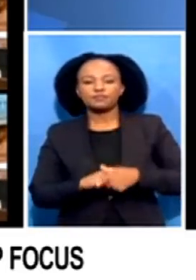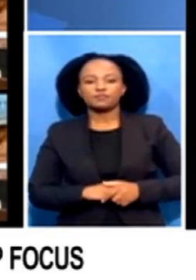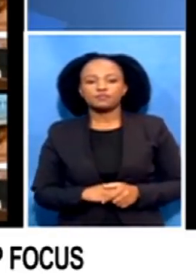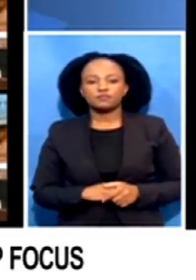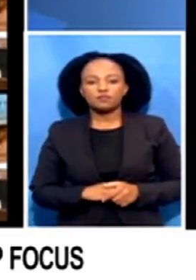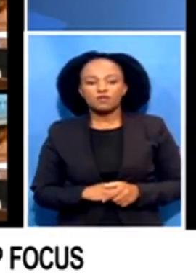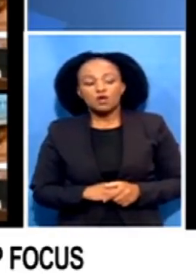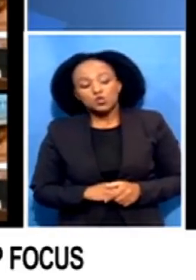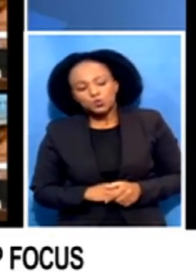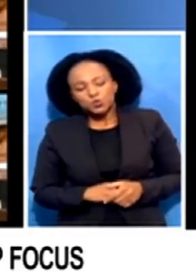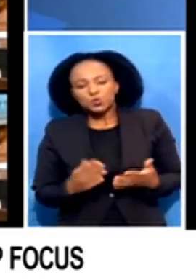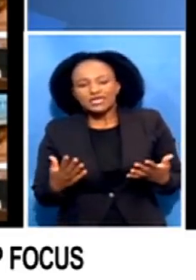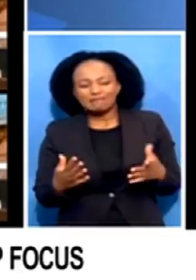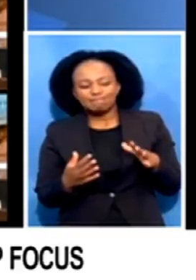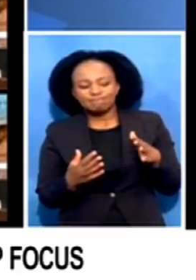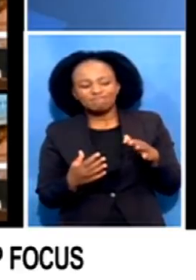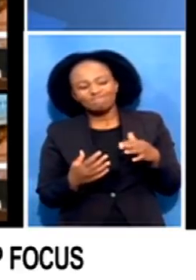matter?